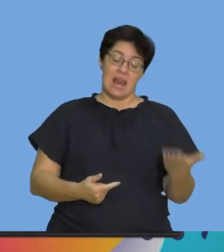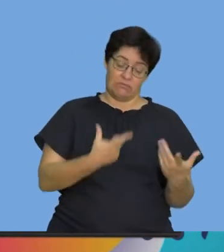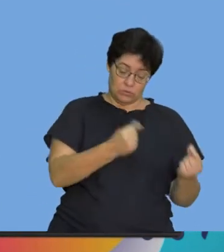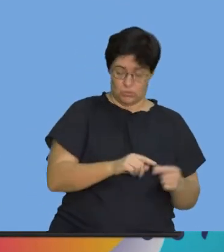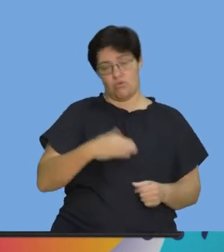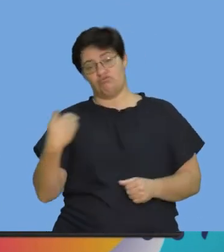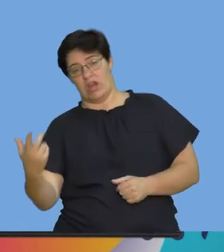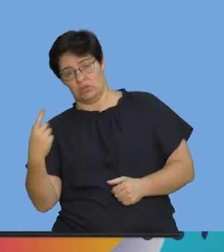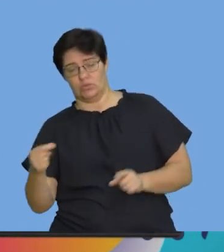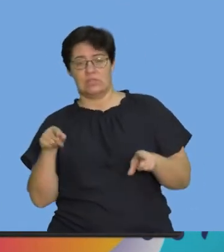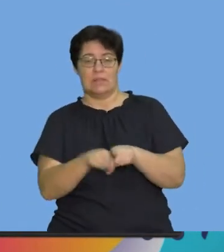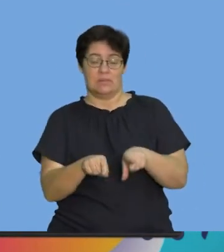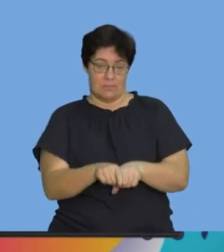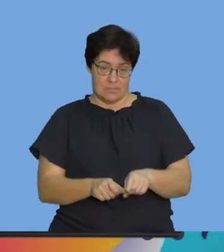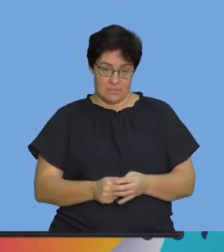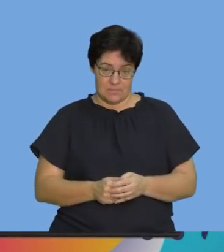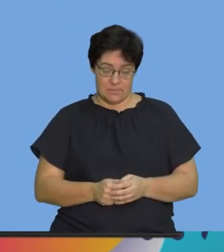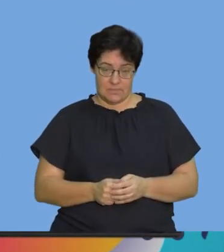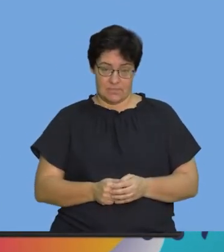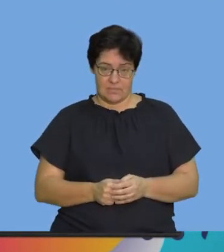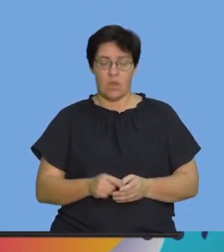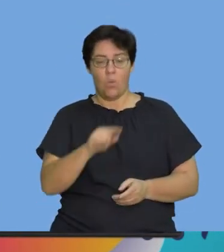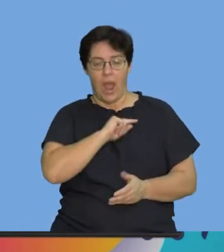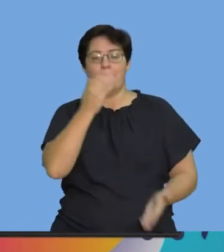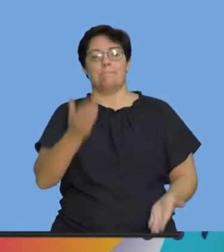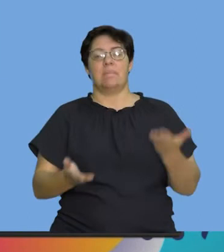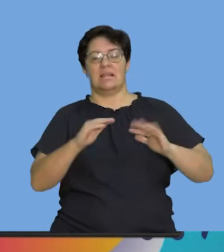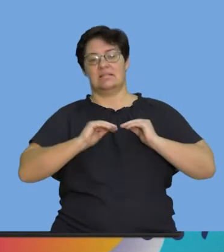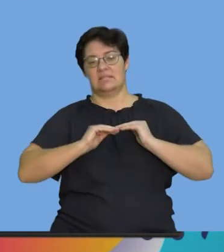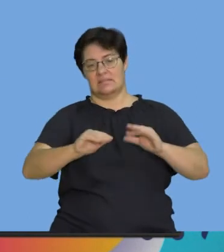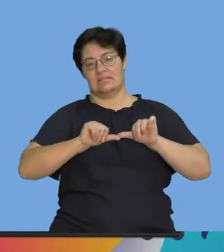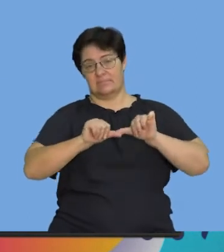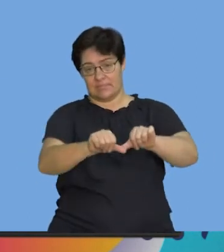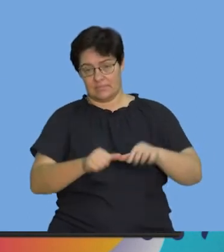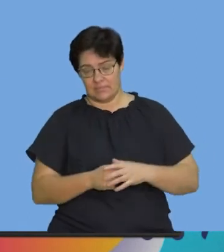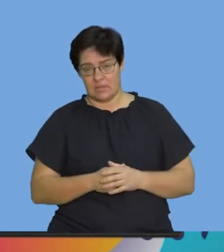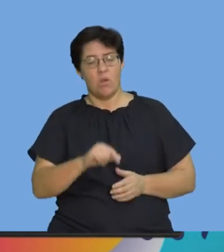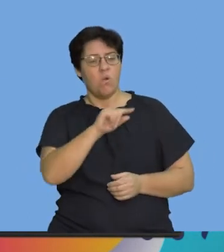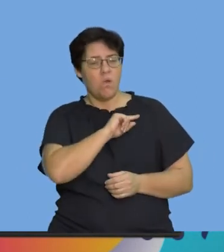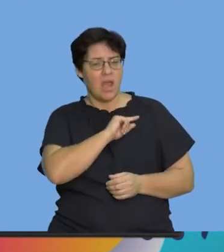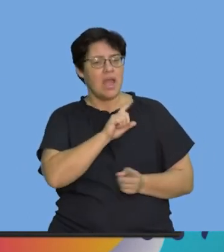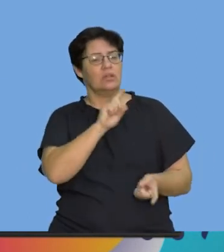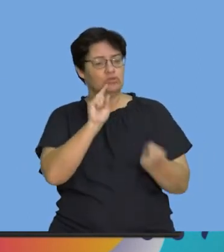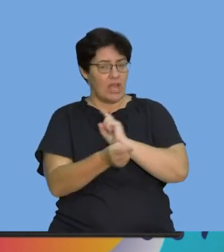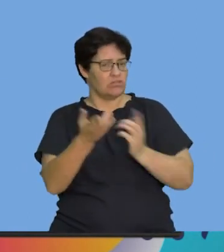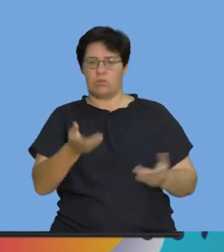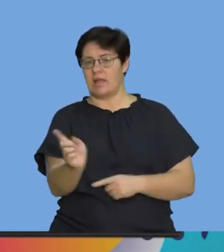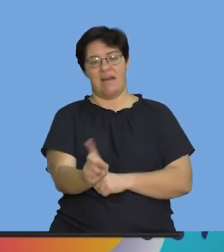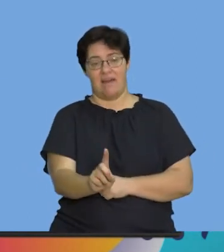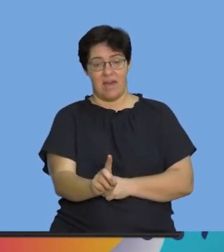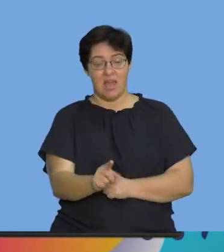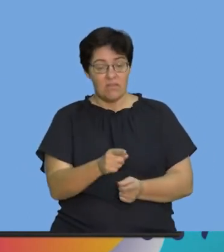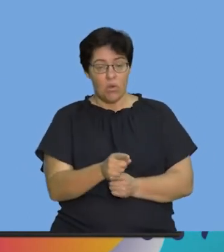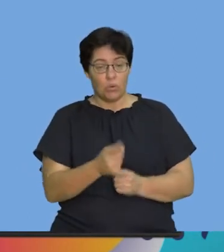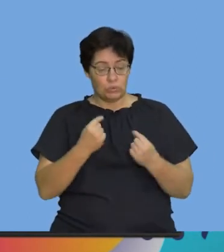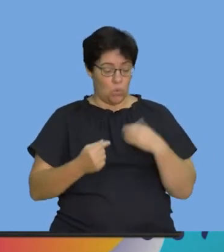side. It's just to maintain balance so that you don't change the equation. Because as soon as you introduce something